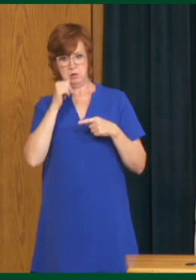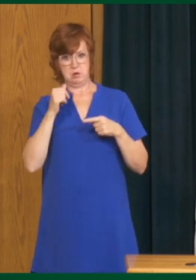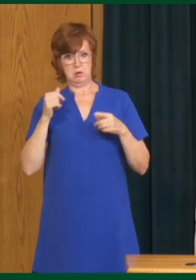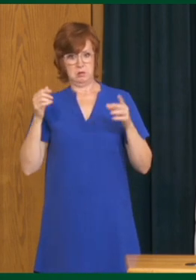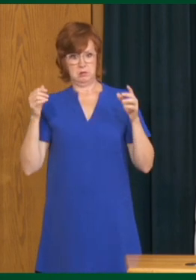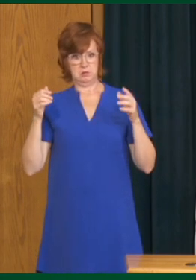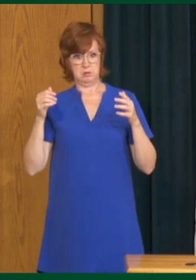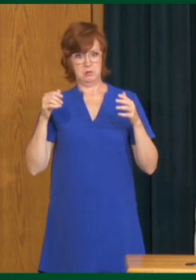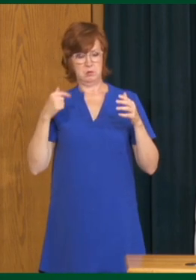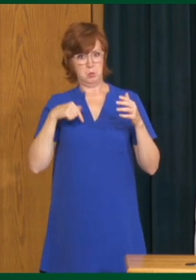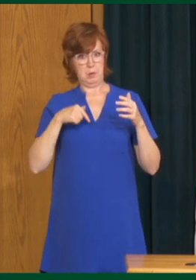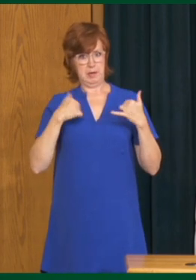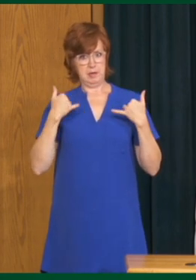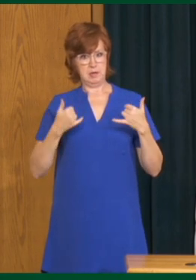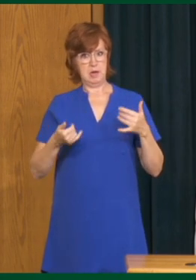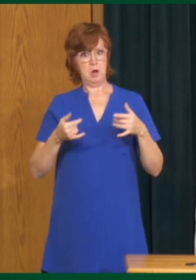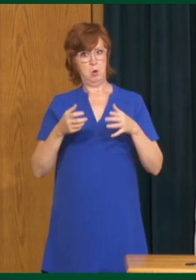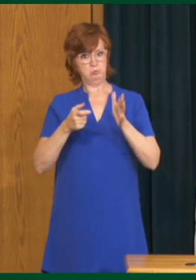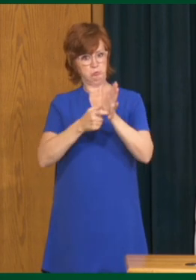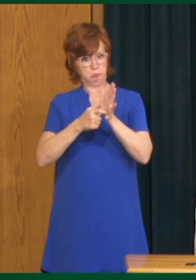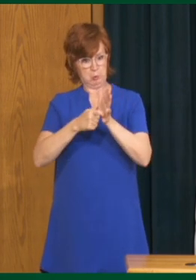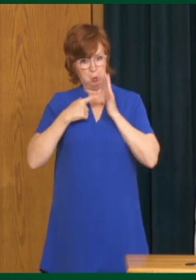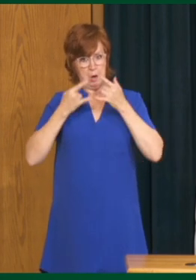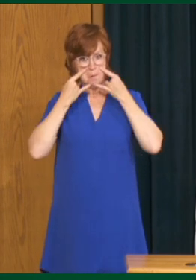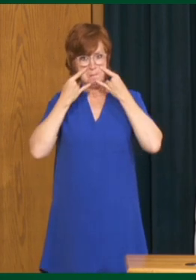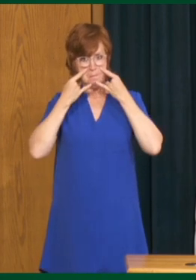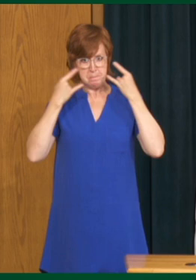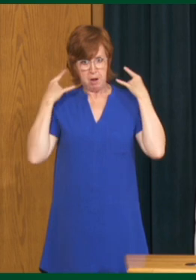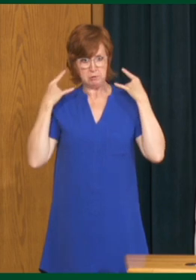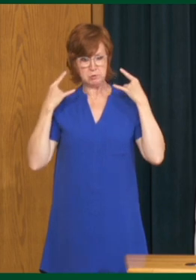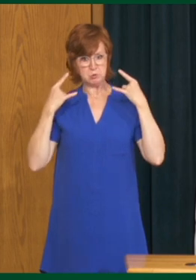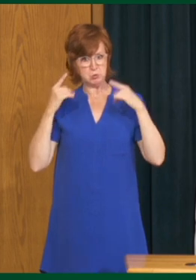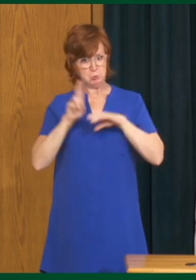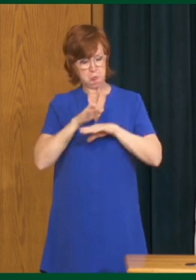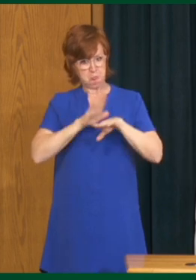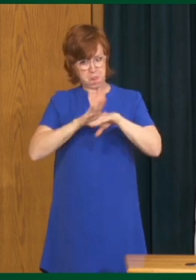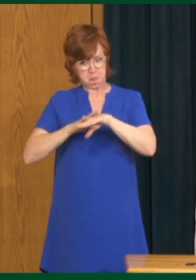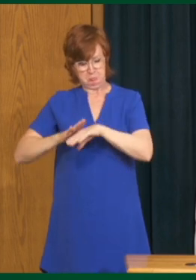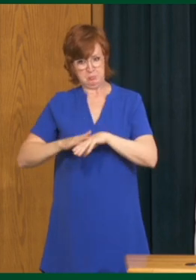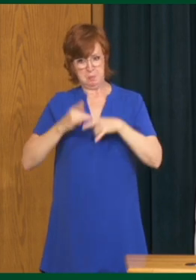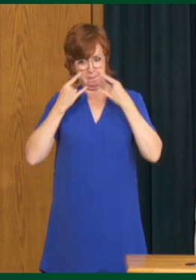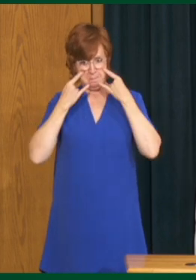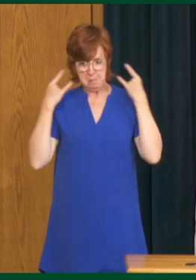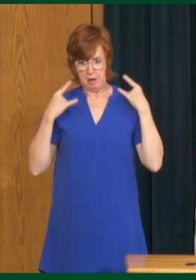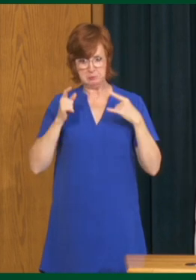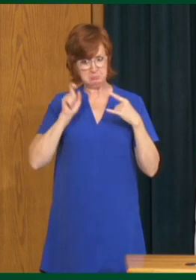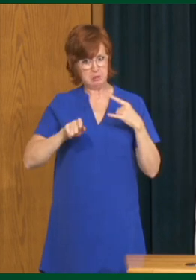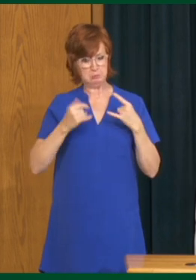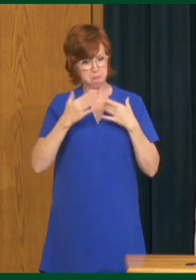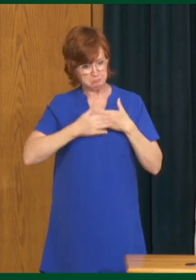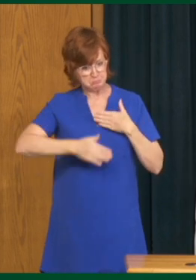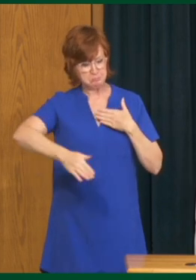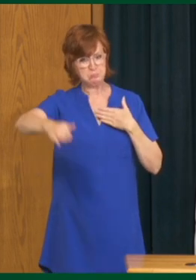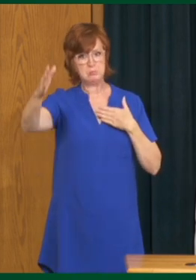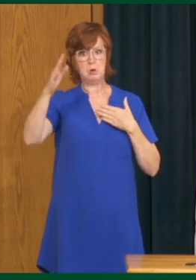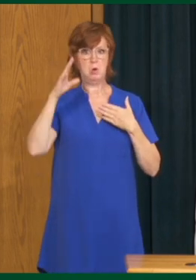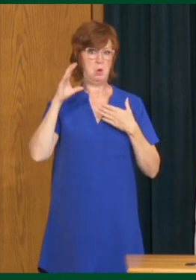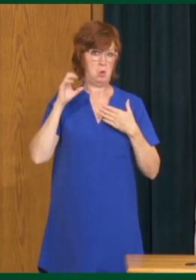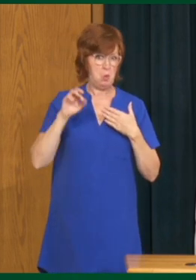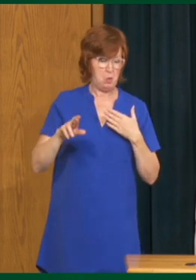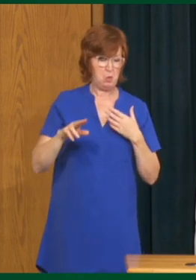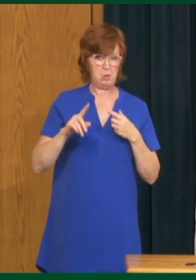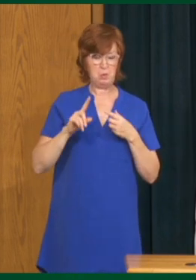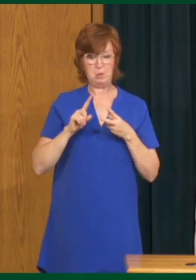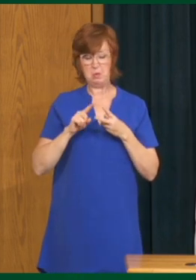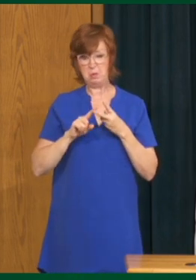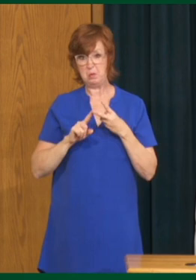a mandatory mask wearing order, and if not this, what would cause